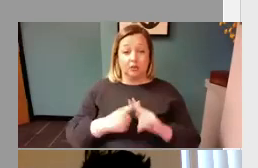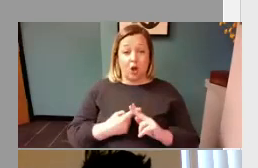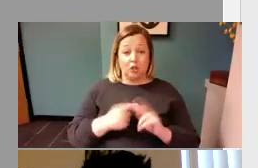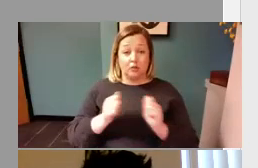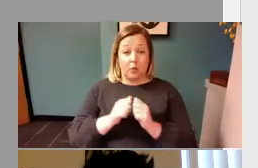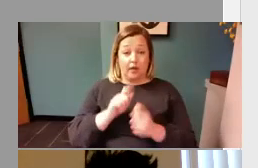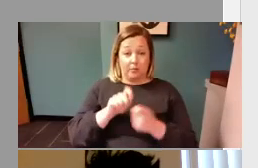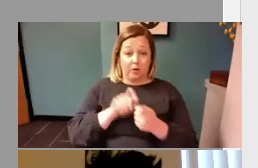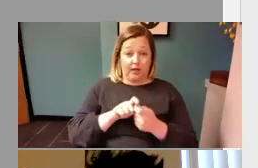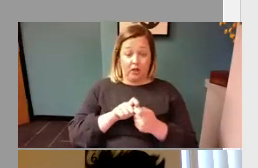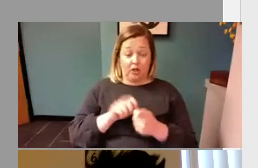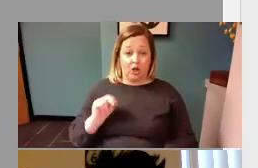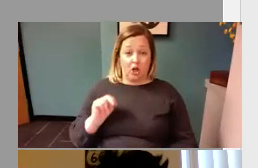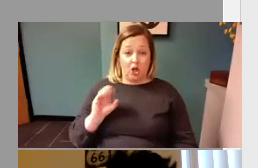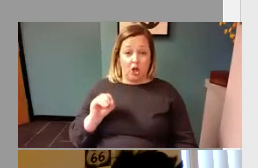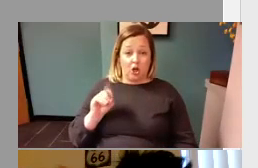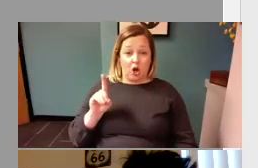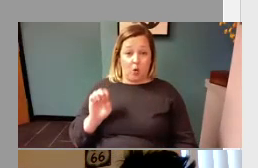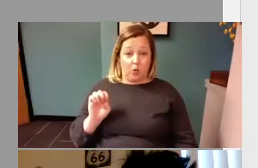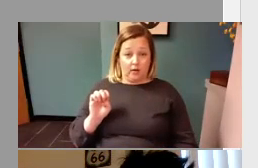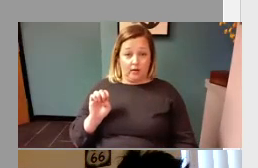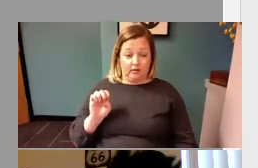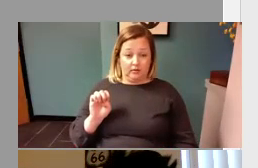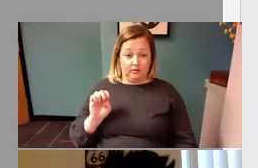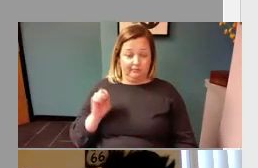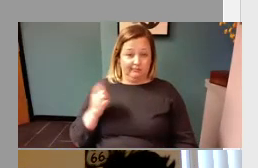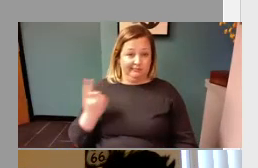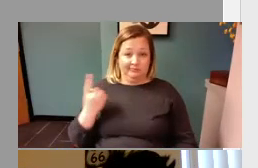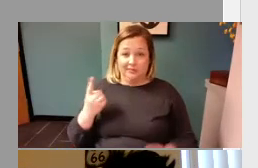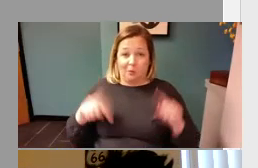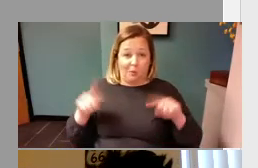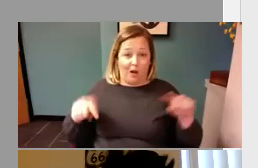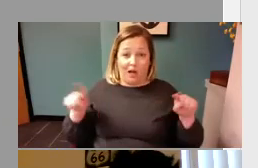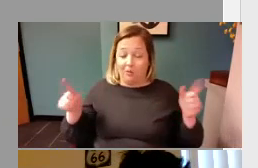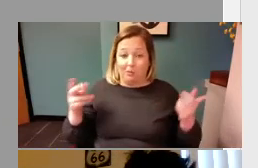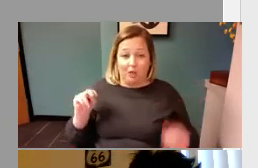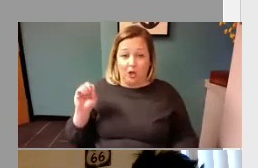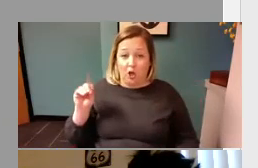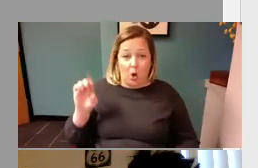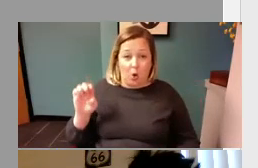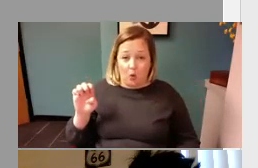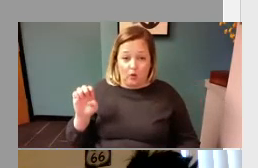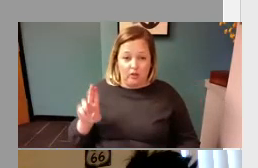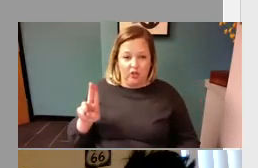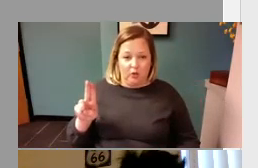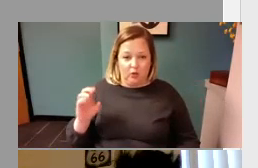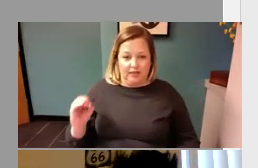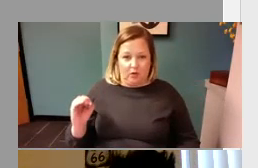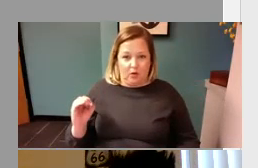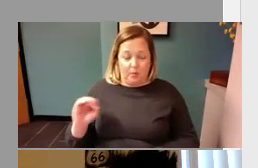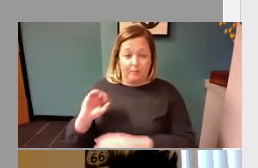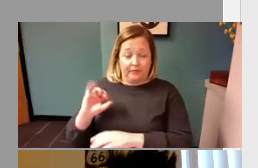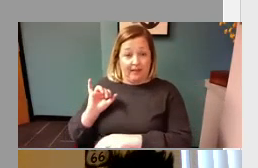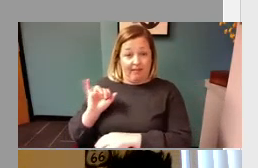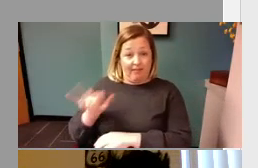right? It starts off with some random particular node, called that U0, sets